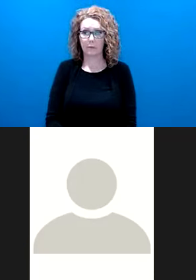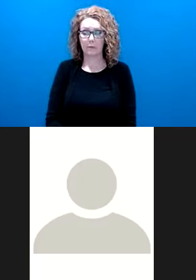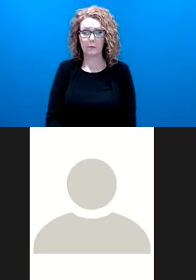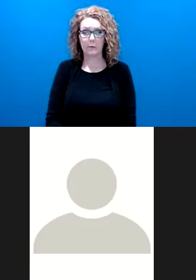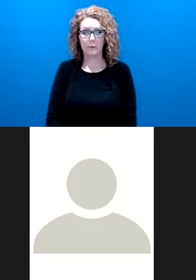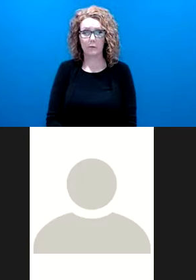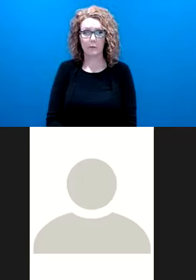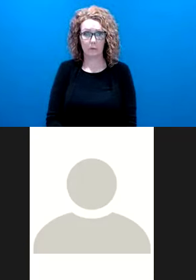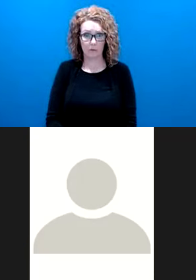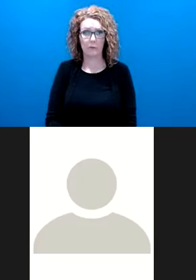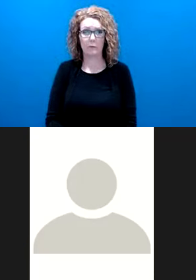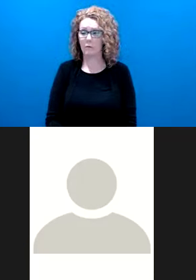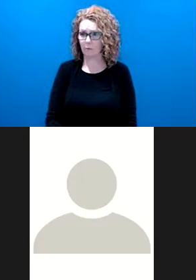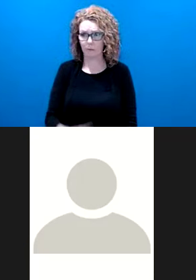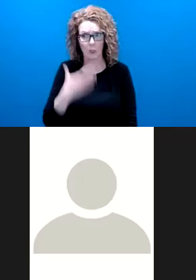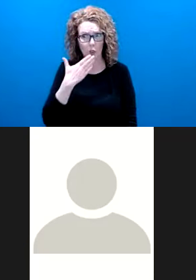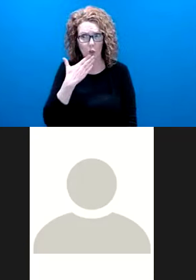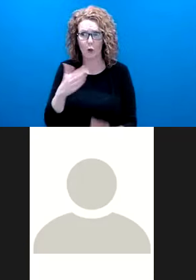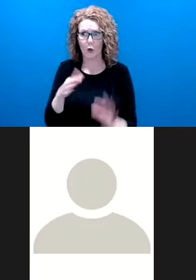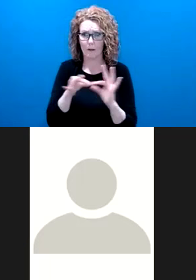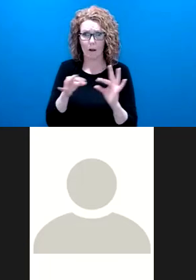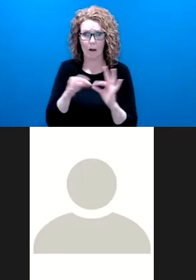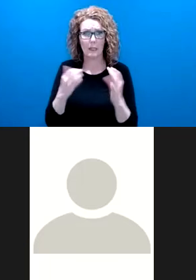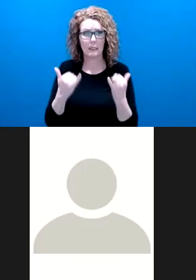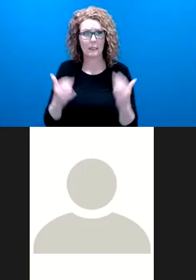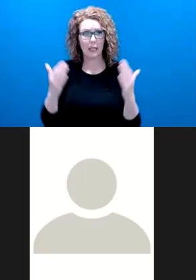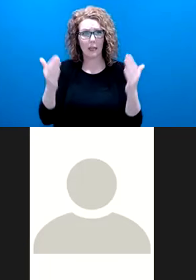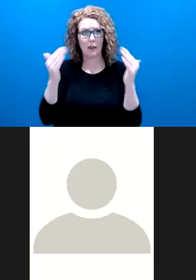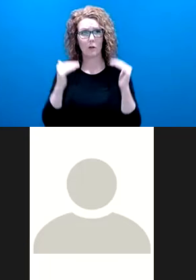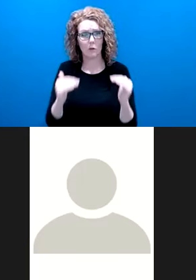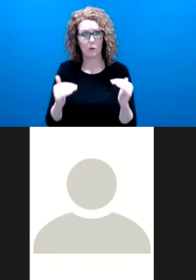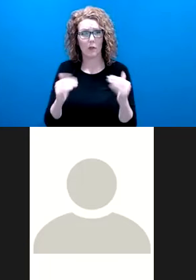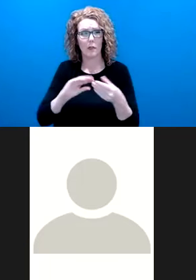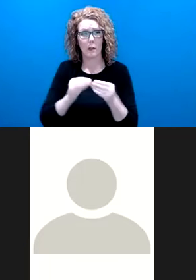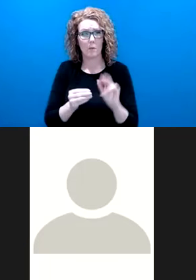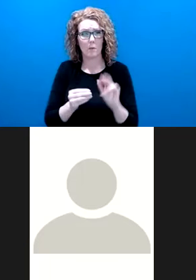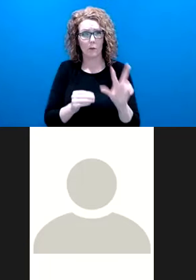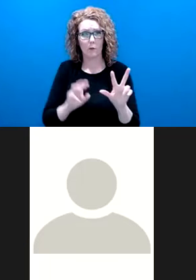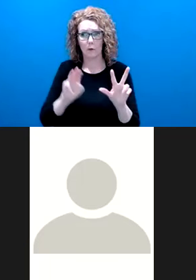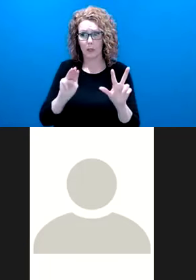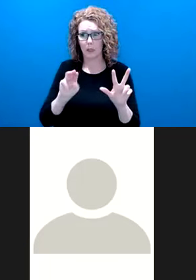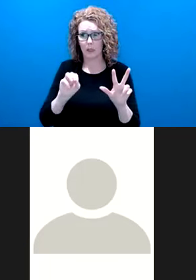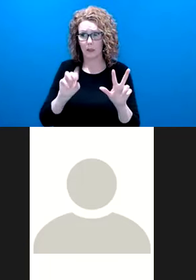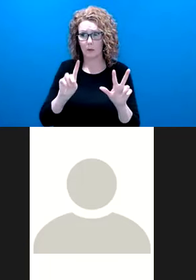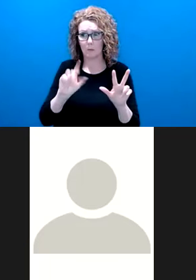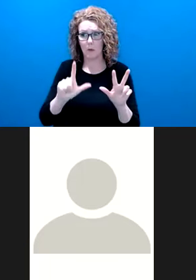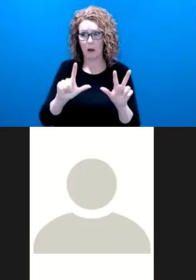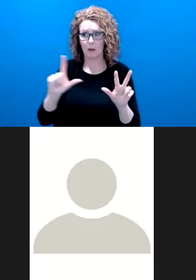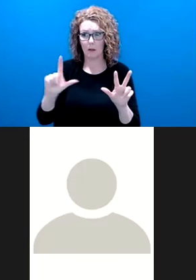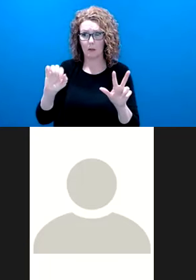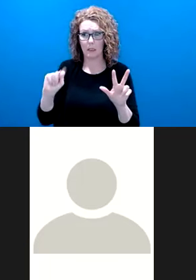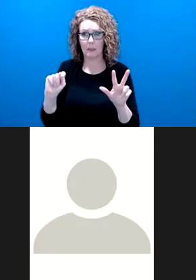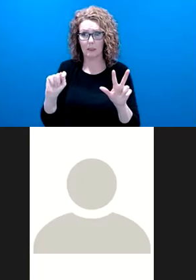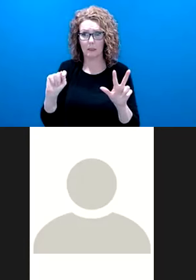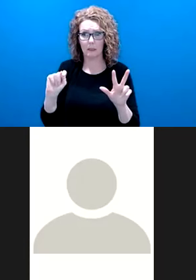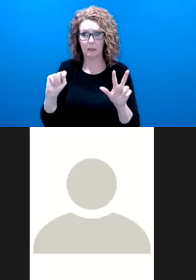So we have some really good comments. Let's move down to Modelist. And Gal, you said you had some comments surrounding the